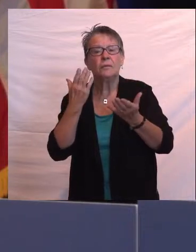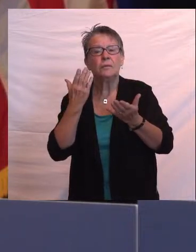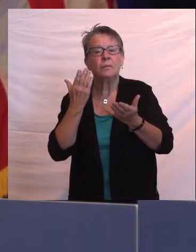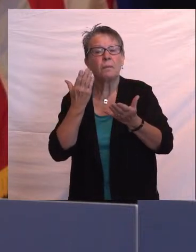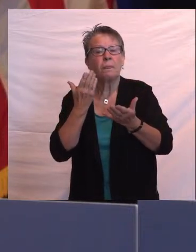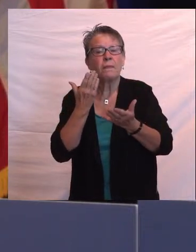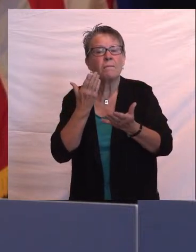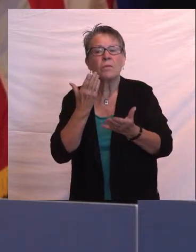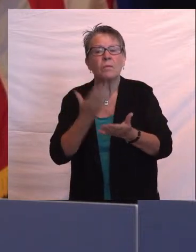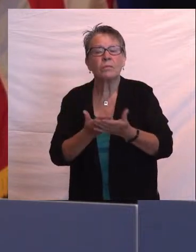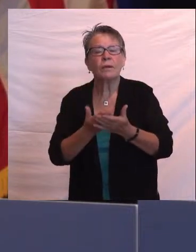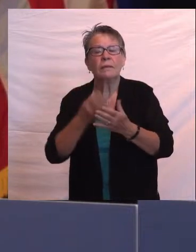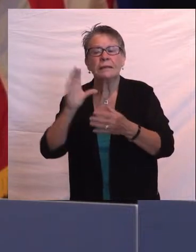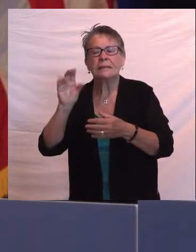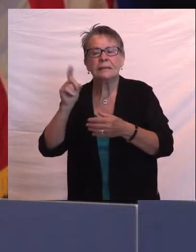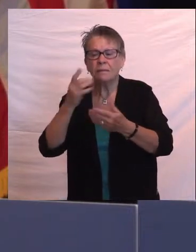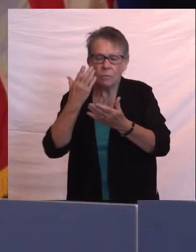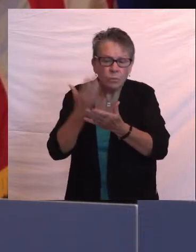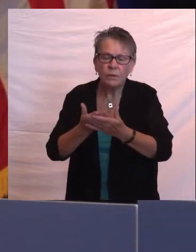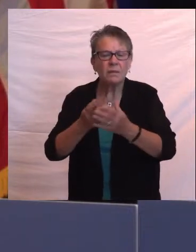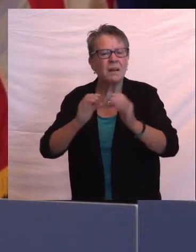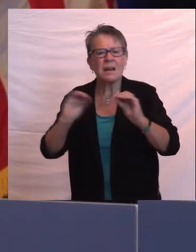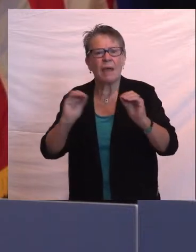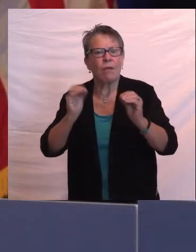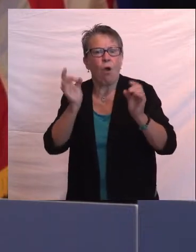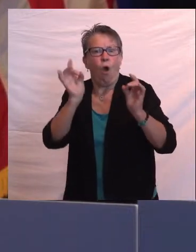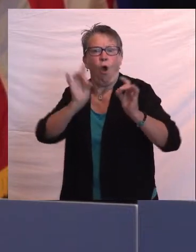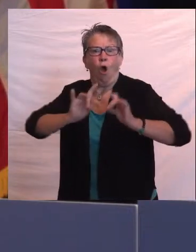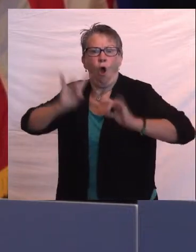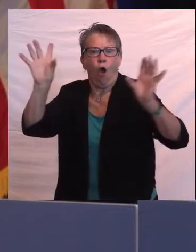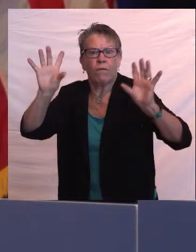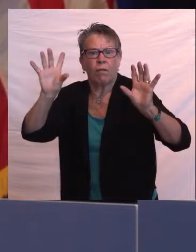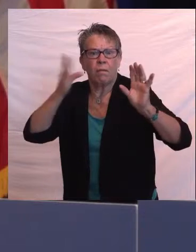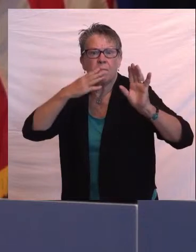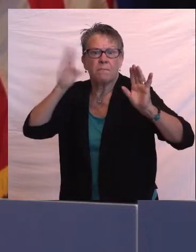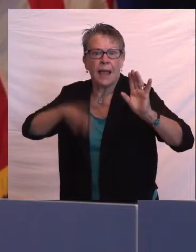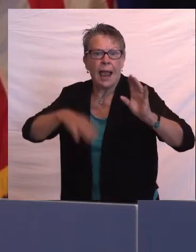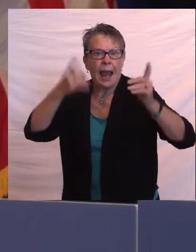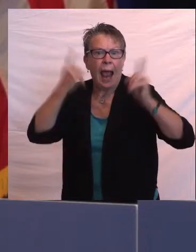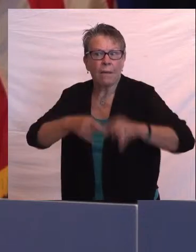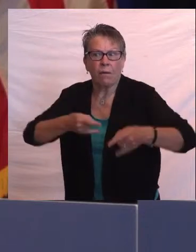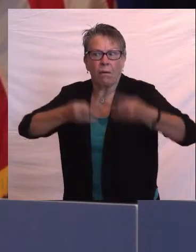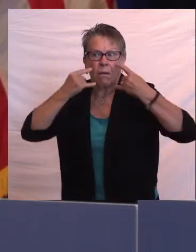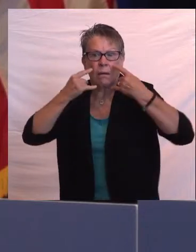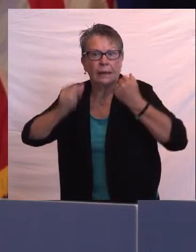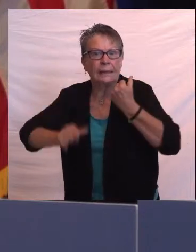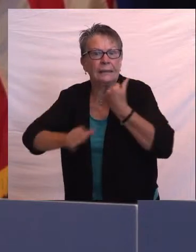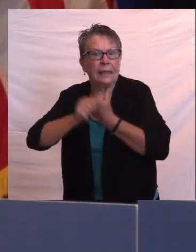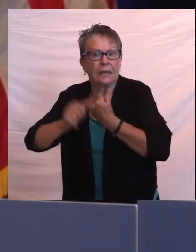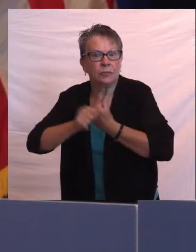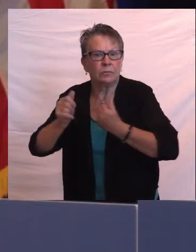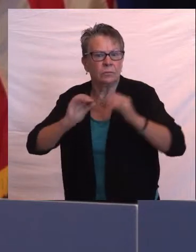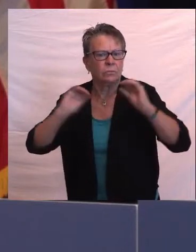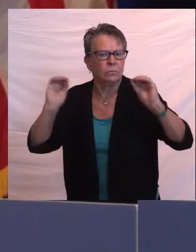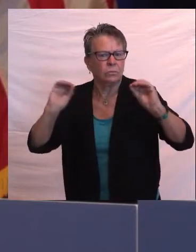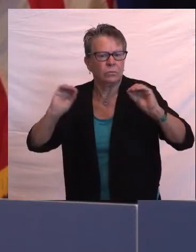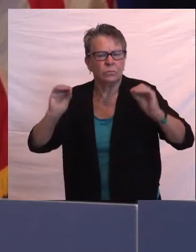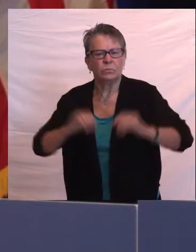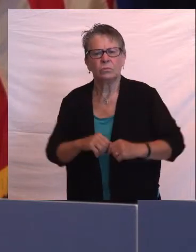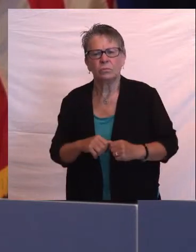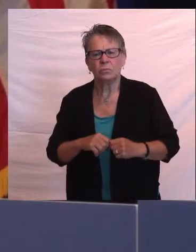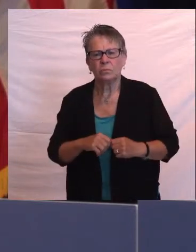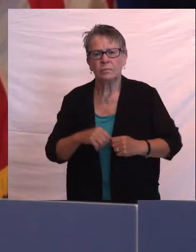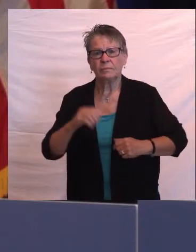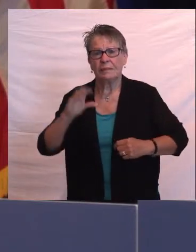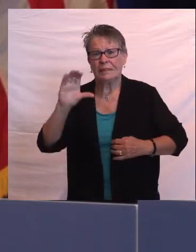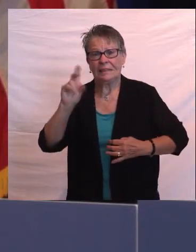with masking. So, for example, the issue of lower oxygen, CDC, for example, looked at a very specific